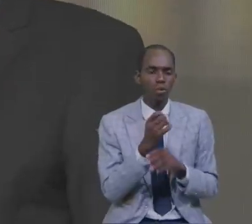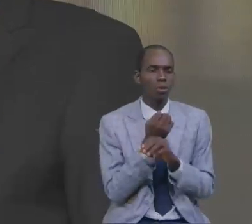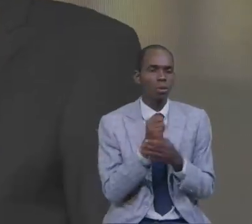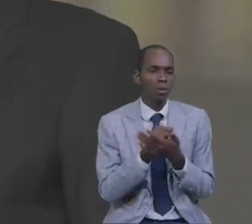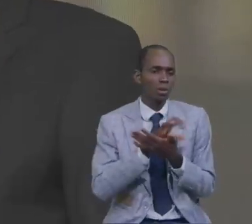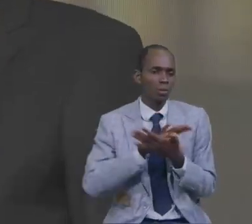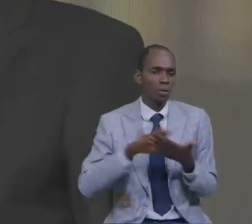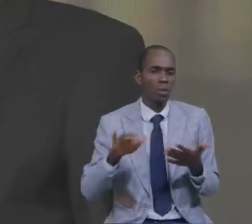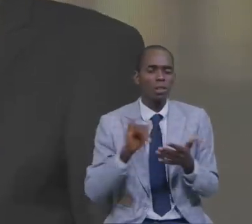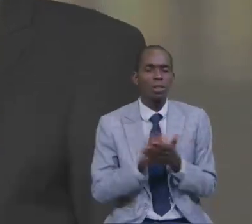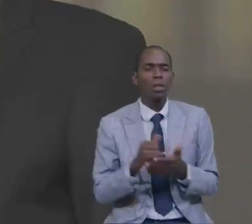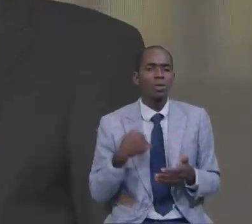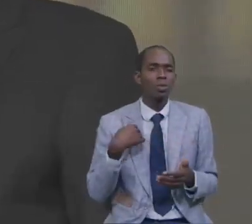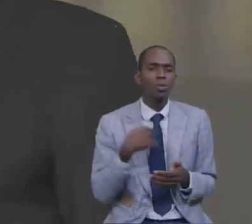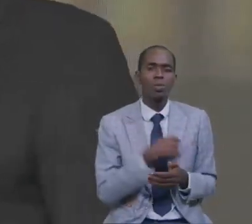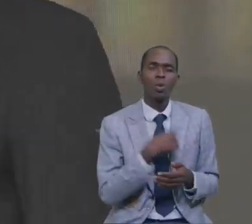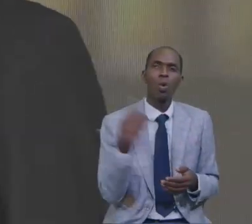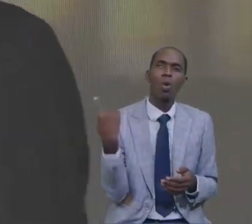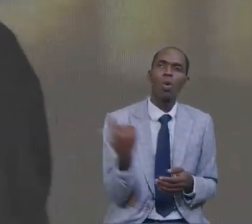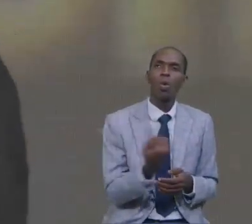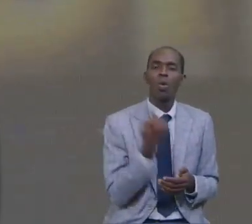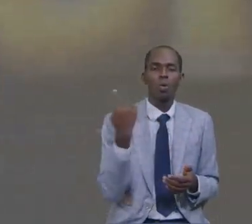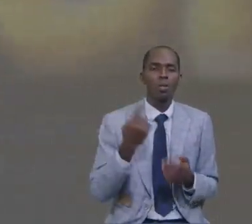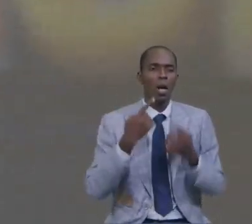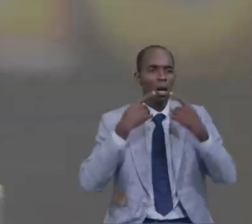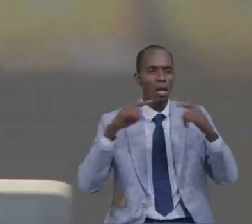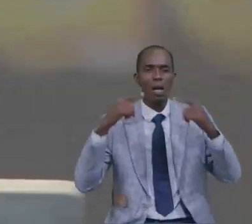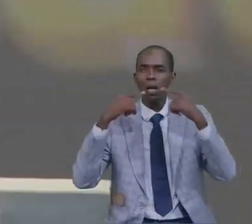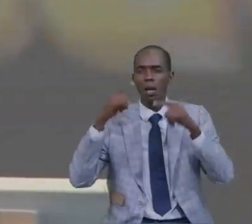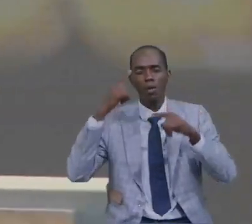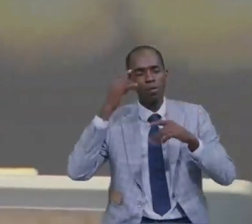and Jesus ever, Savior,